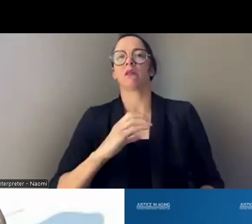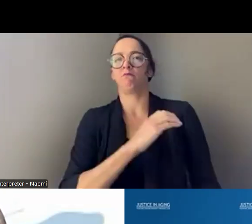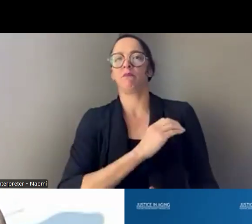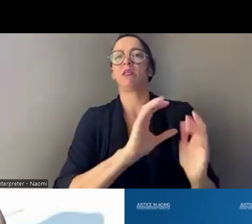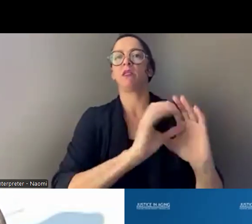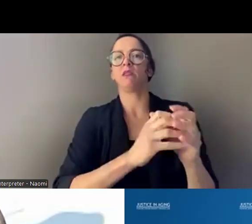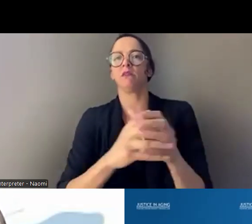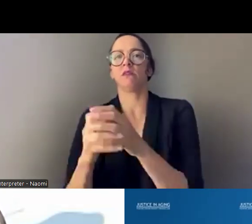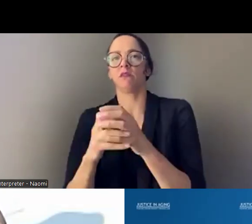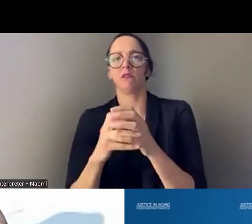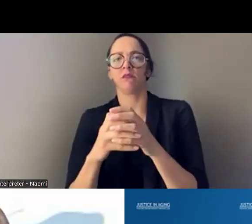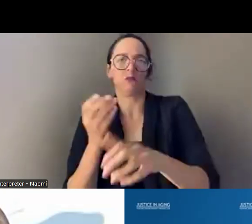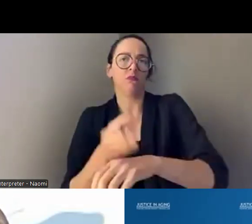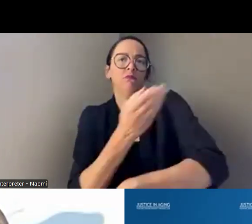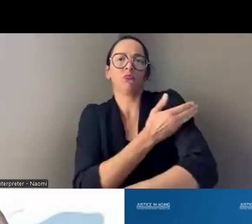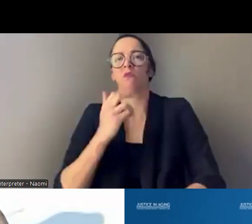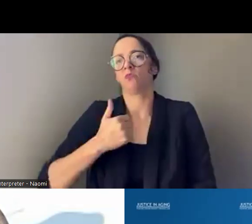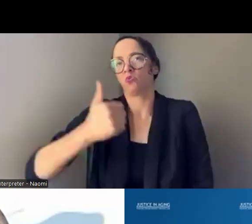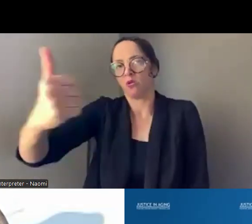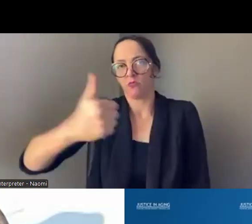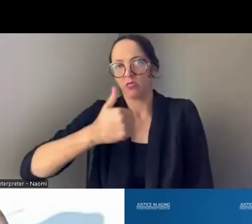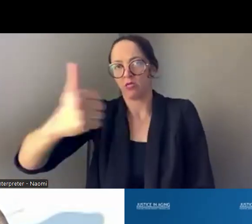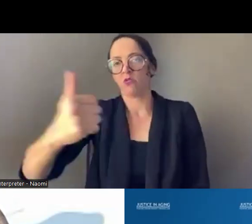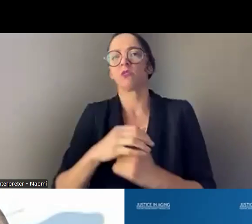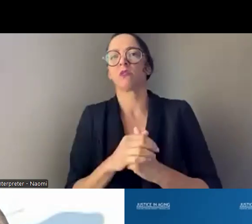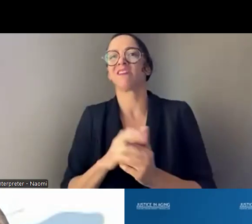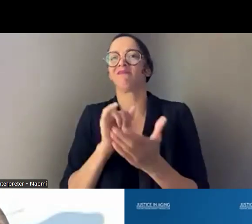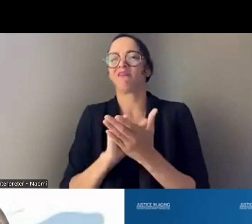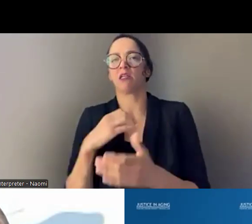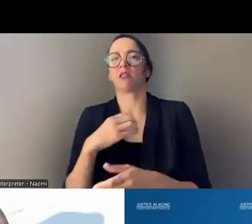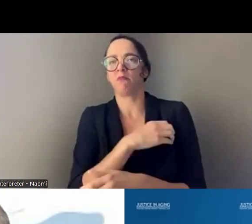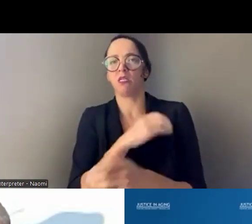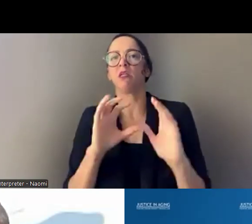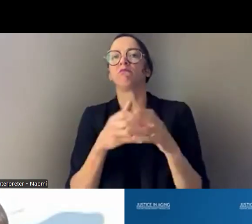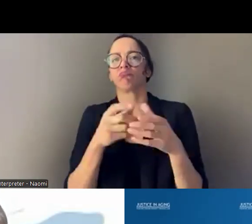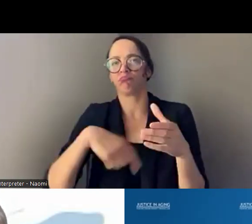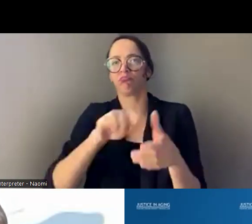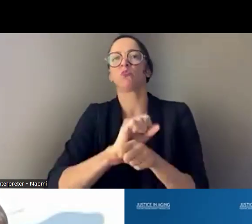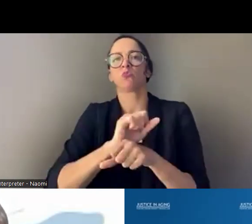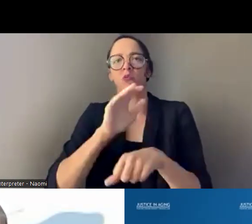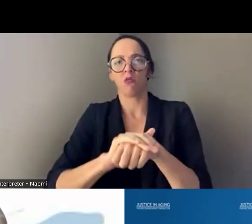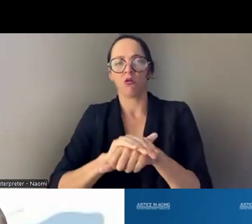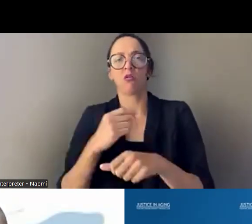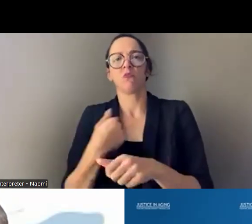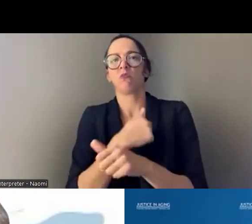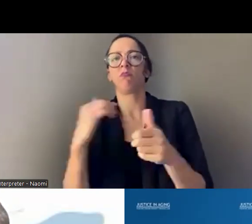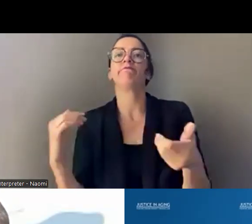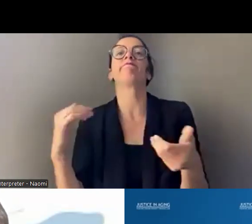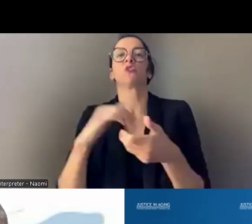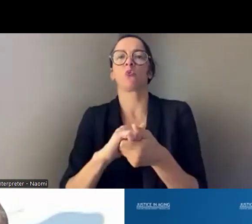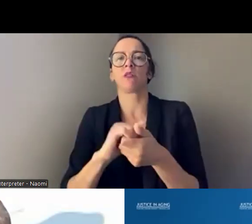working on, and we have been jointly working with them over the last few months to